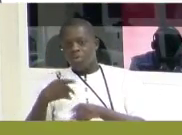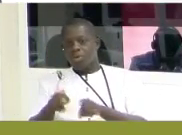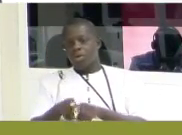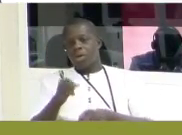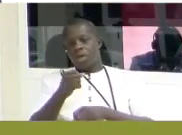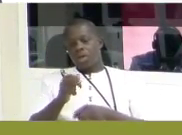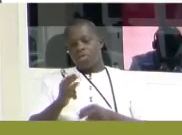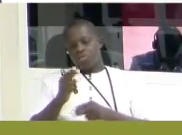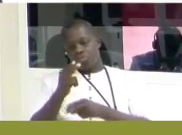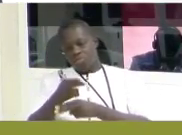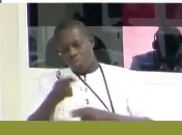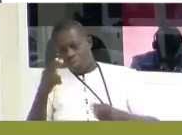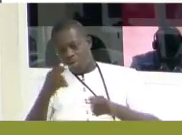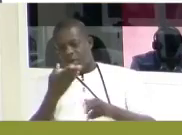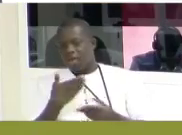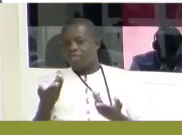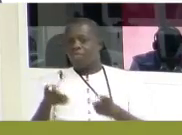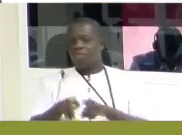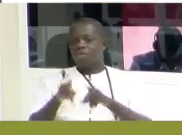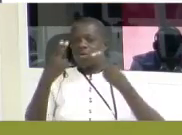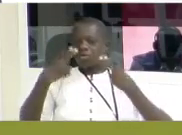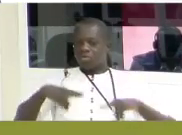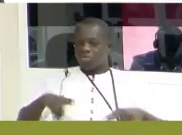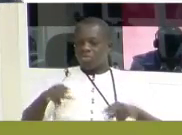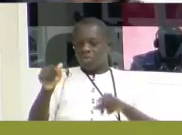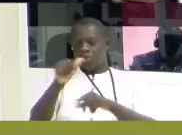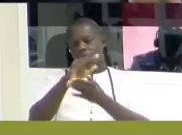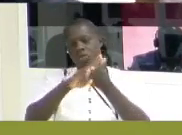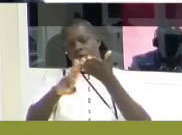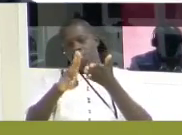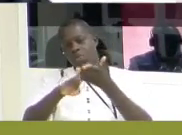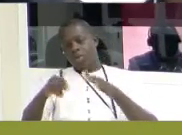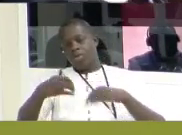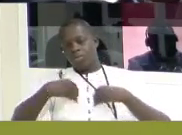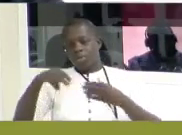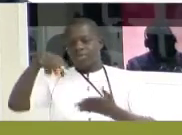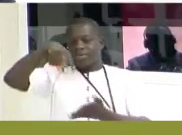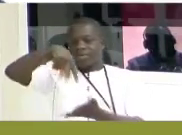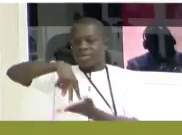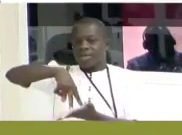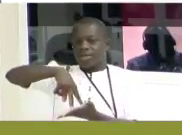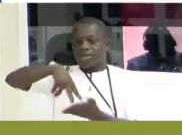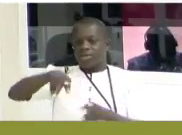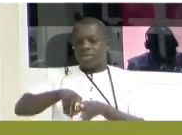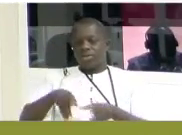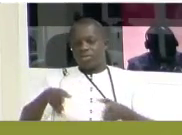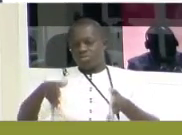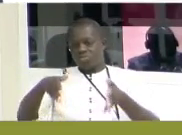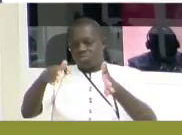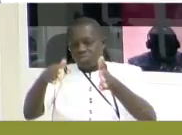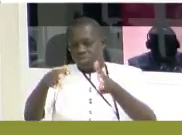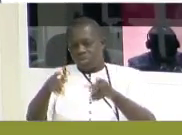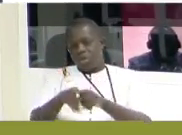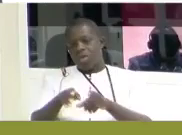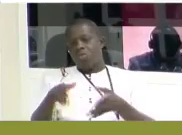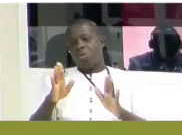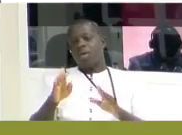not armed, some in uniform, some in civilian clothes. They were just standing by the narrow passage. So we walked past